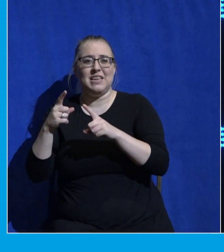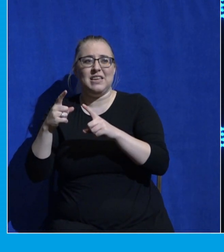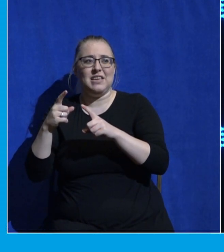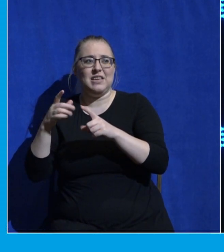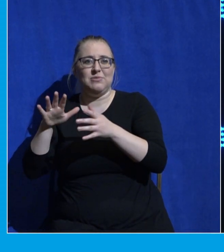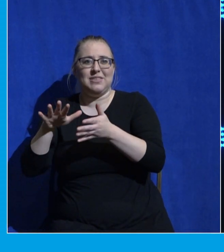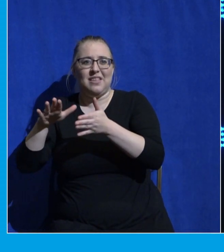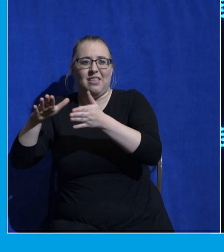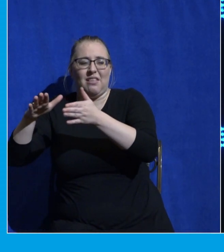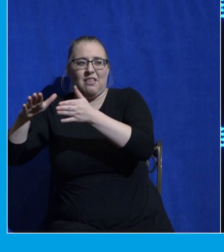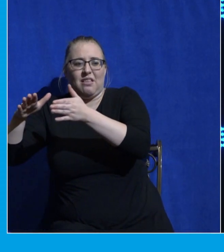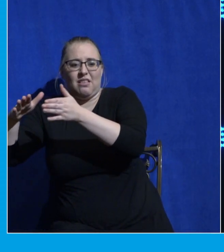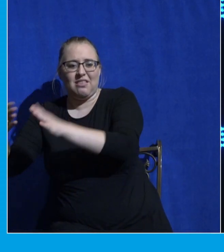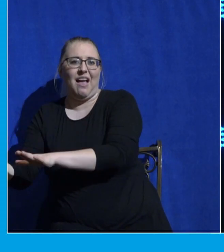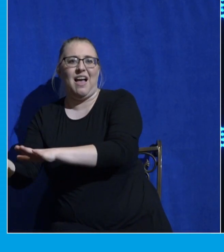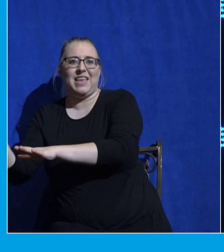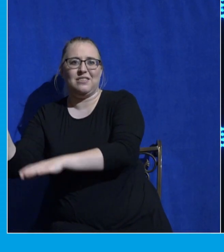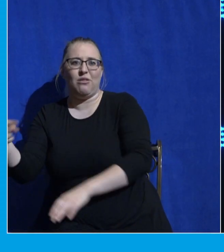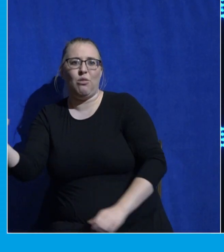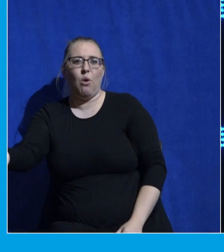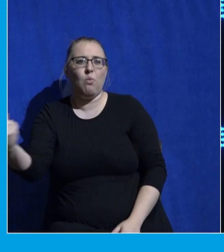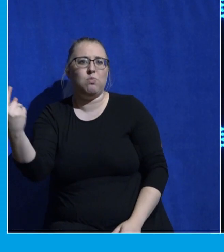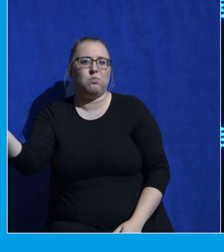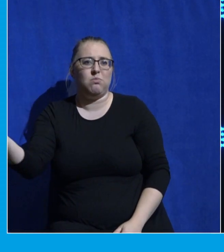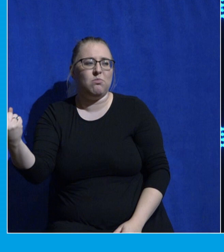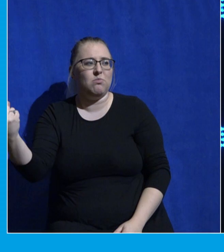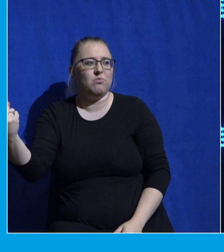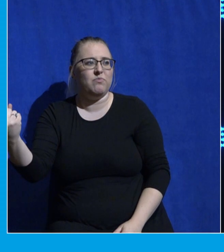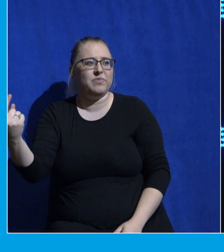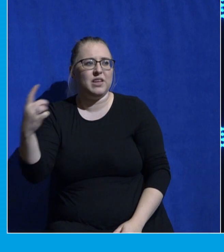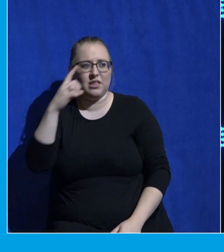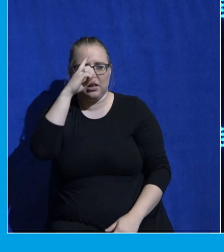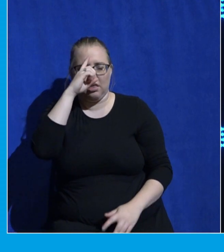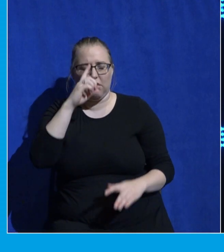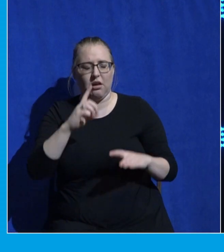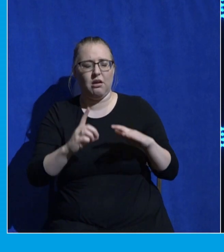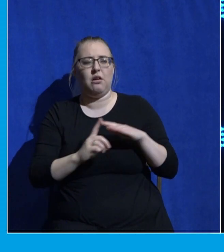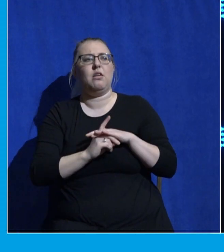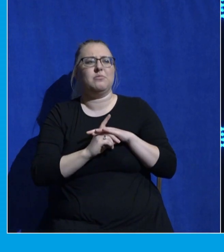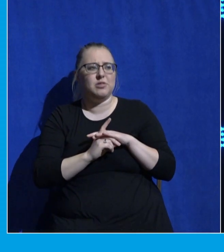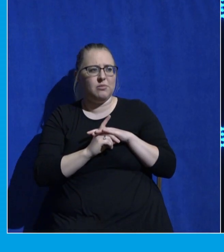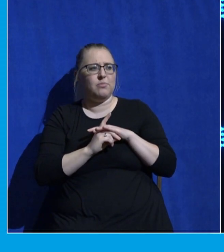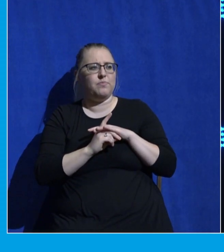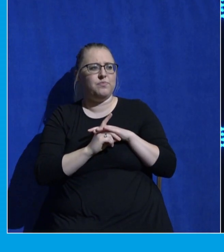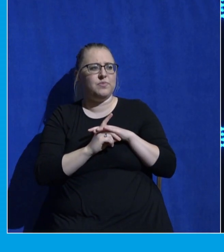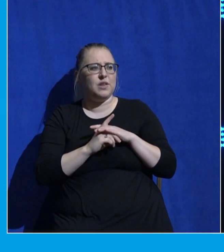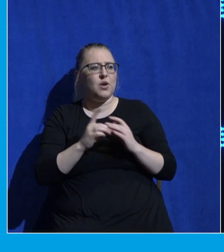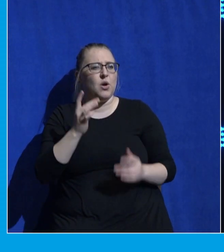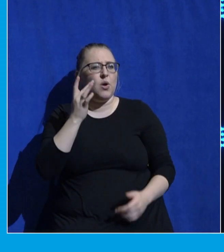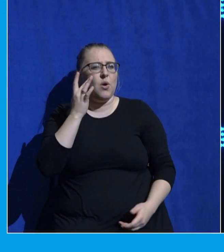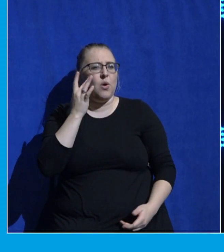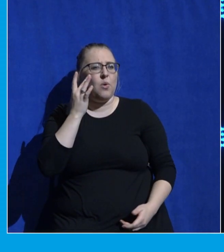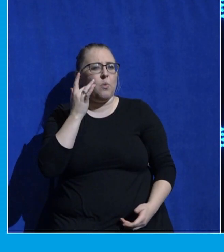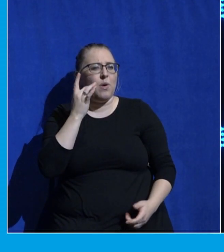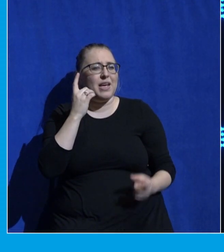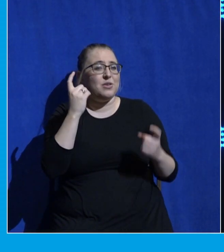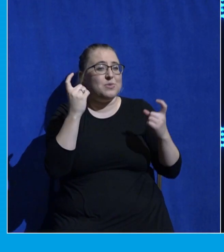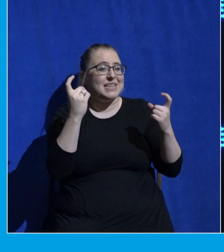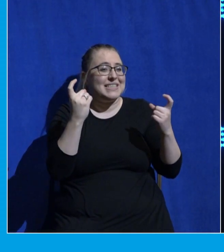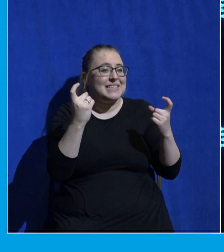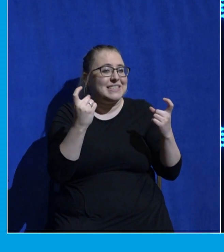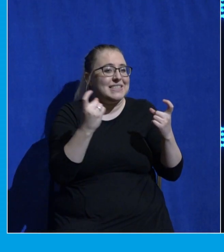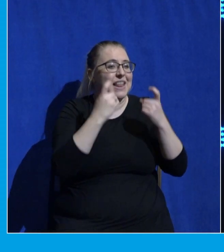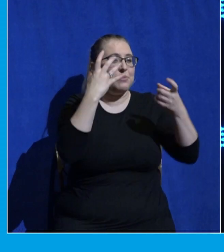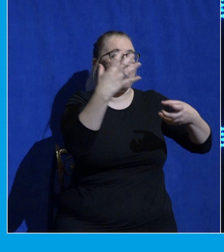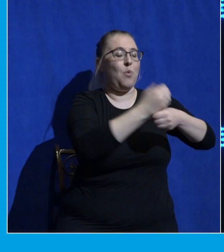isolation. And this thought popped into my head. Listen to this. Why do we celebrate our wins so publicly and carry our